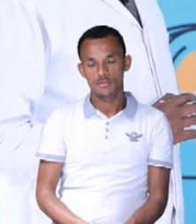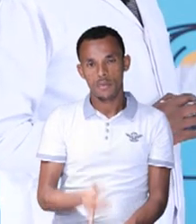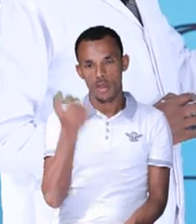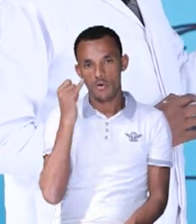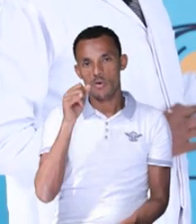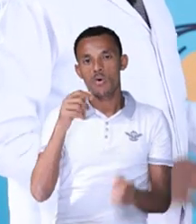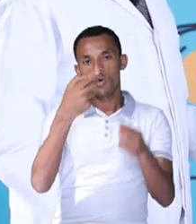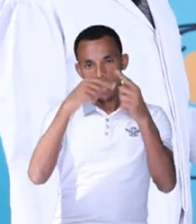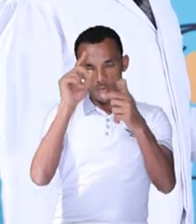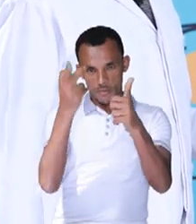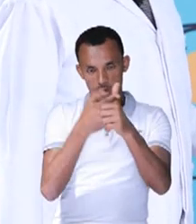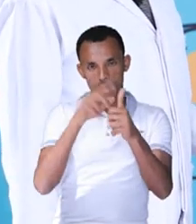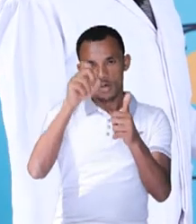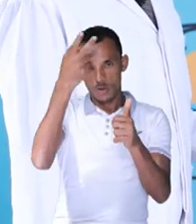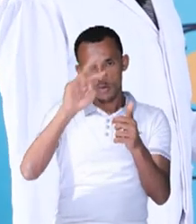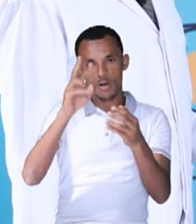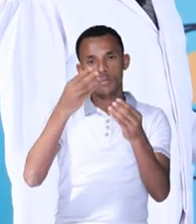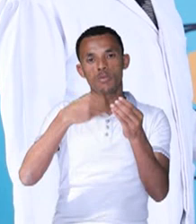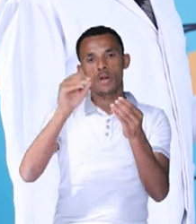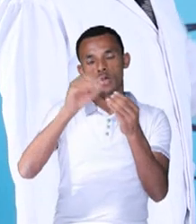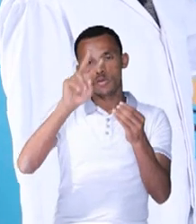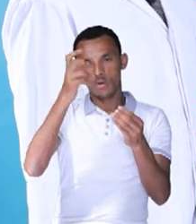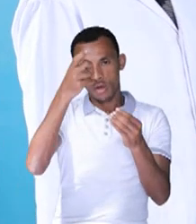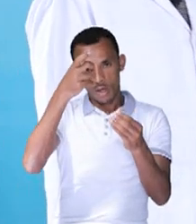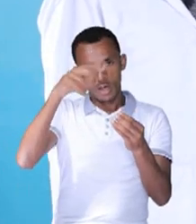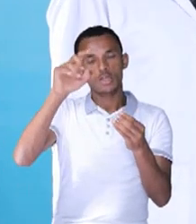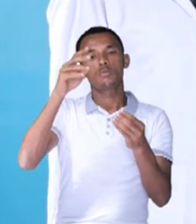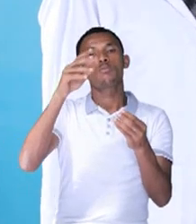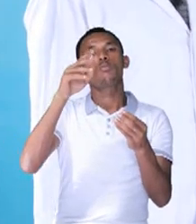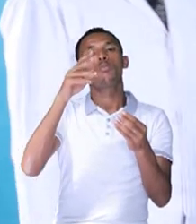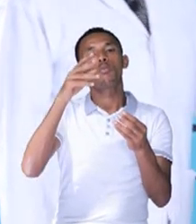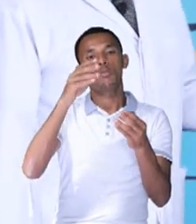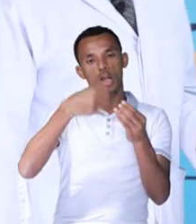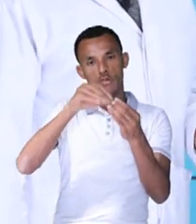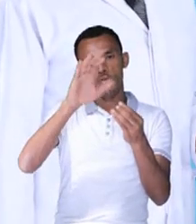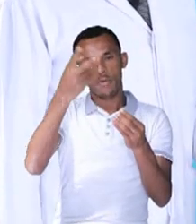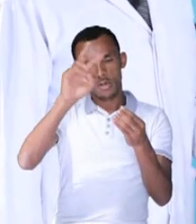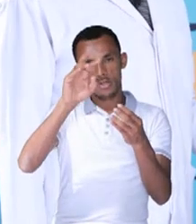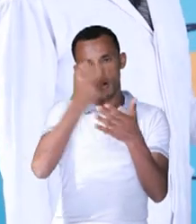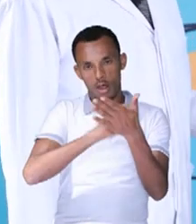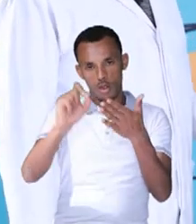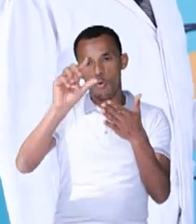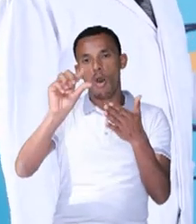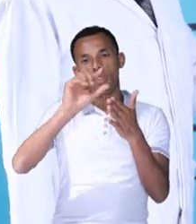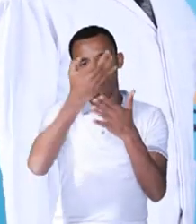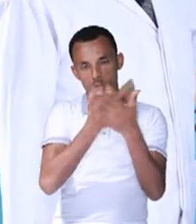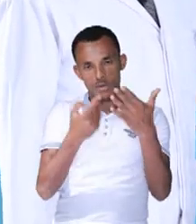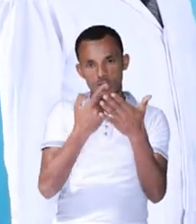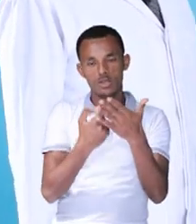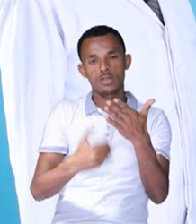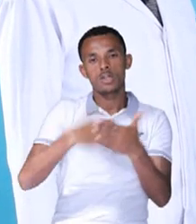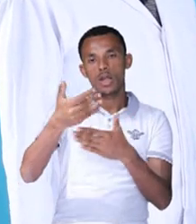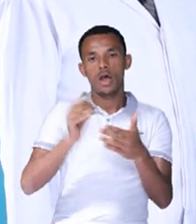If you come to the first one, x squared plus 2x plus 5 is equal to 0, right? Quadratic formula. Then when